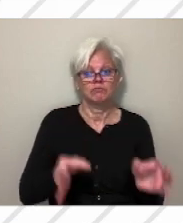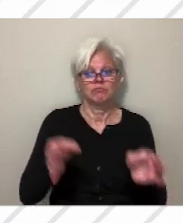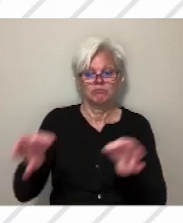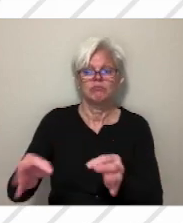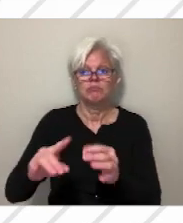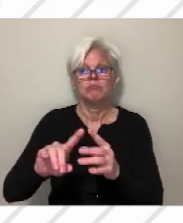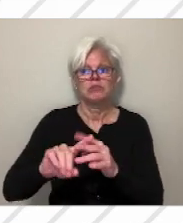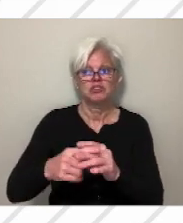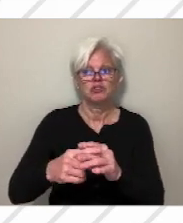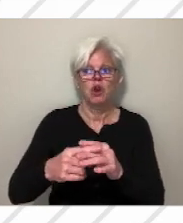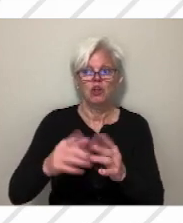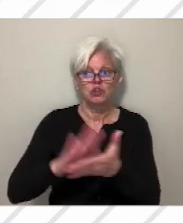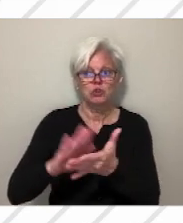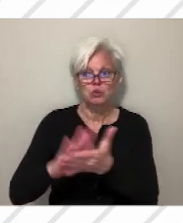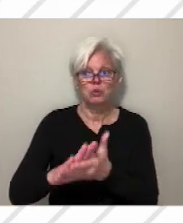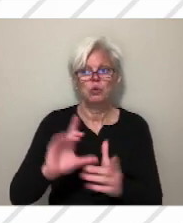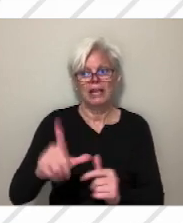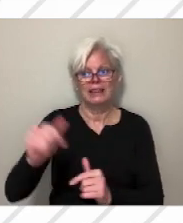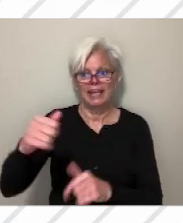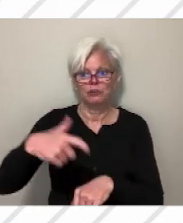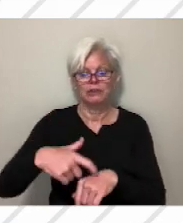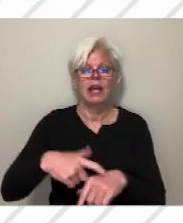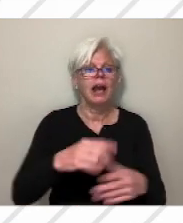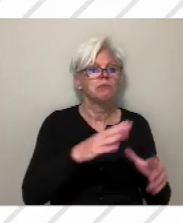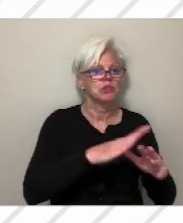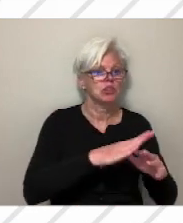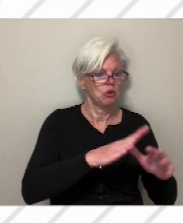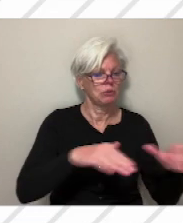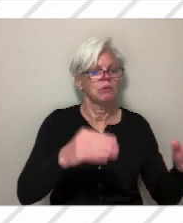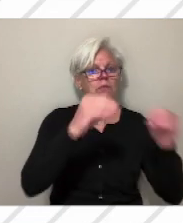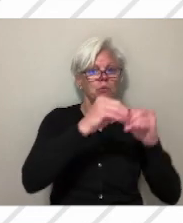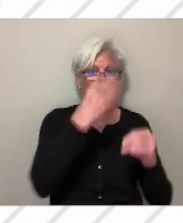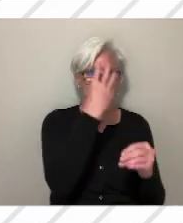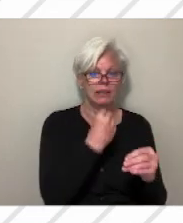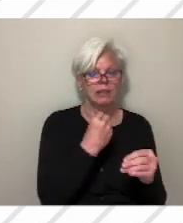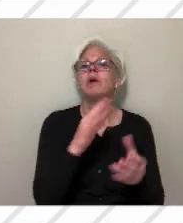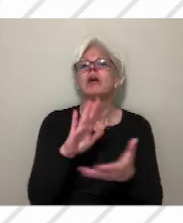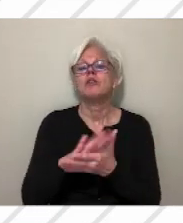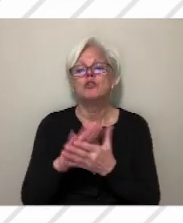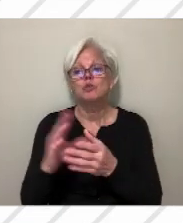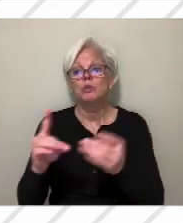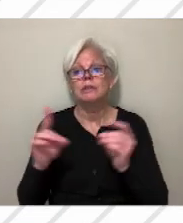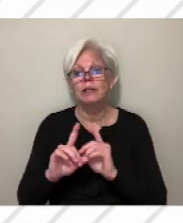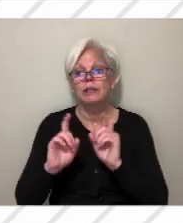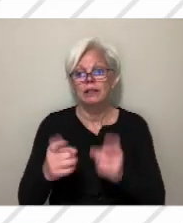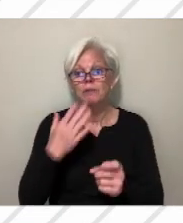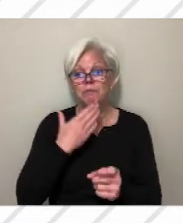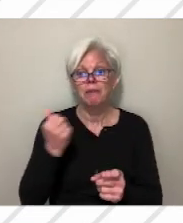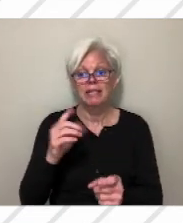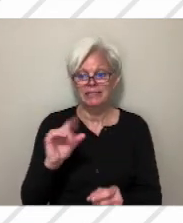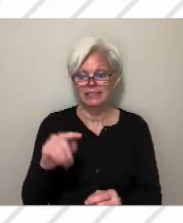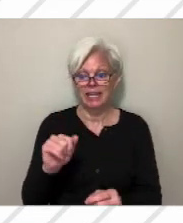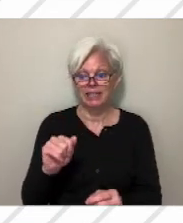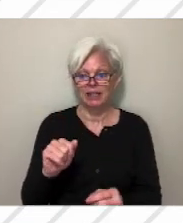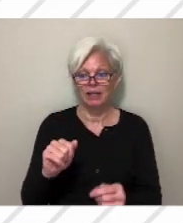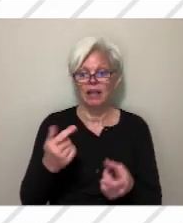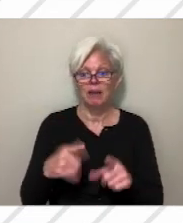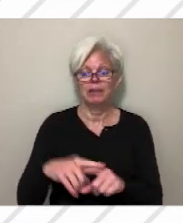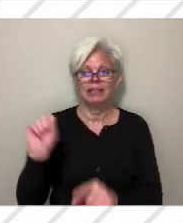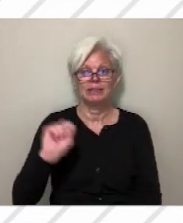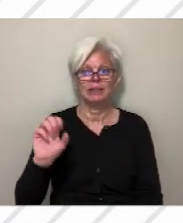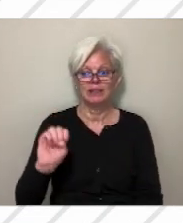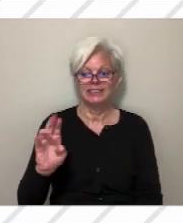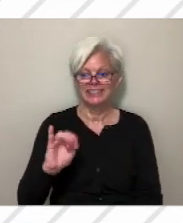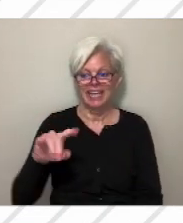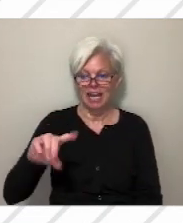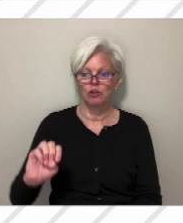sleep. And perhaps the school district that has provided the greatest data is in Seattle. The Seattle School District moved a school start